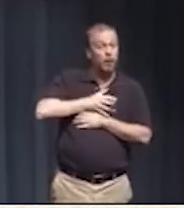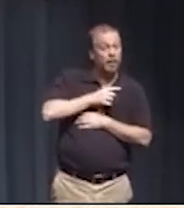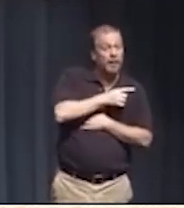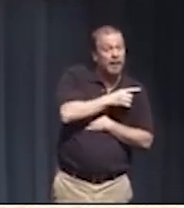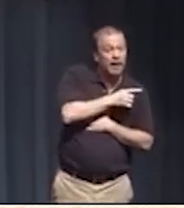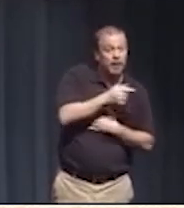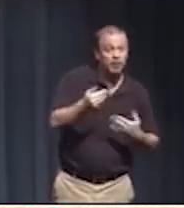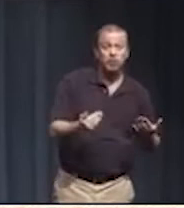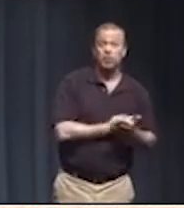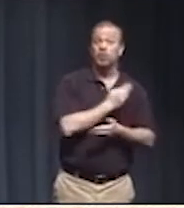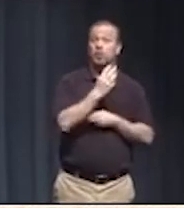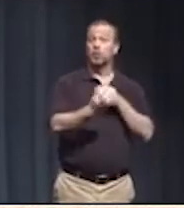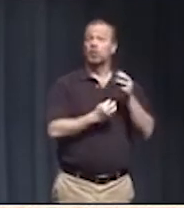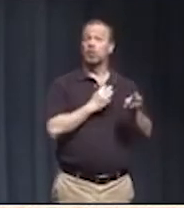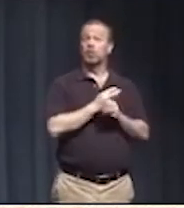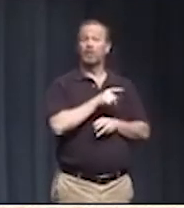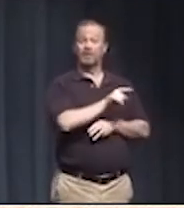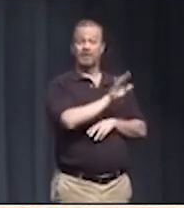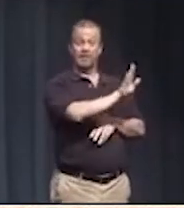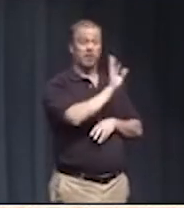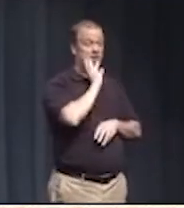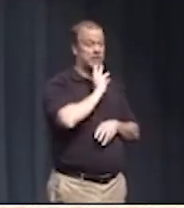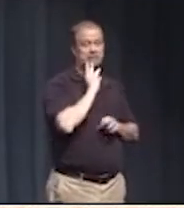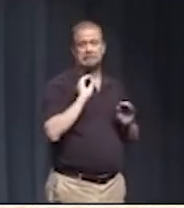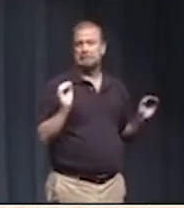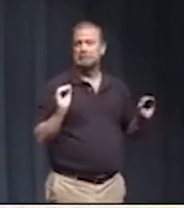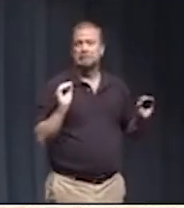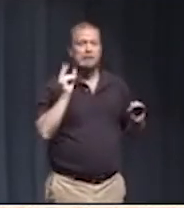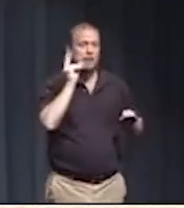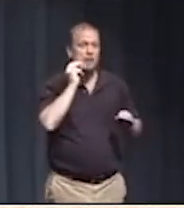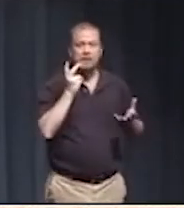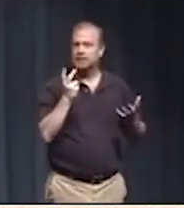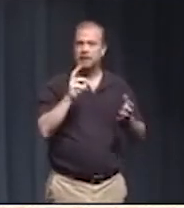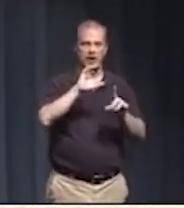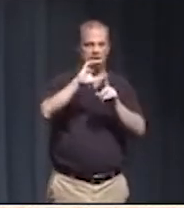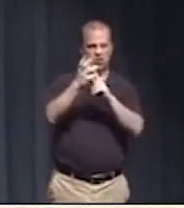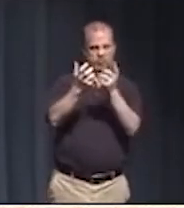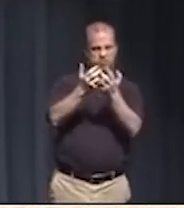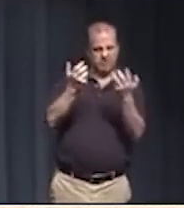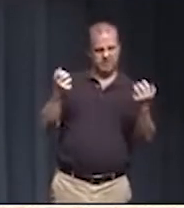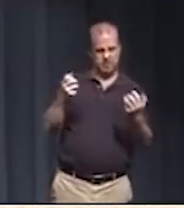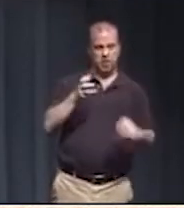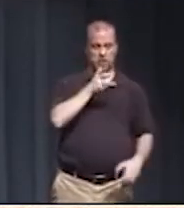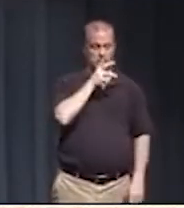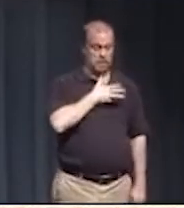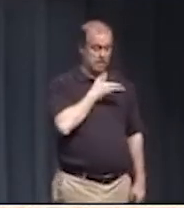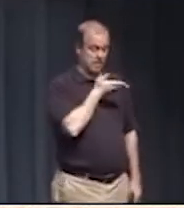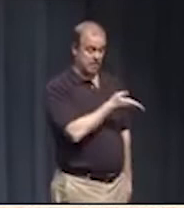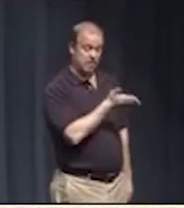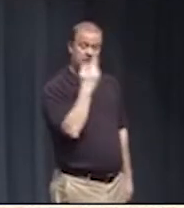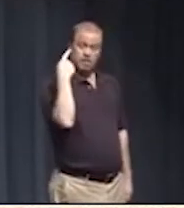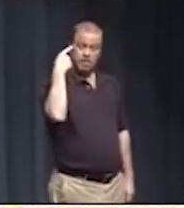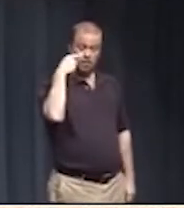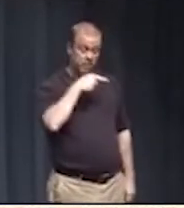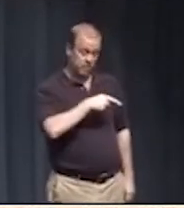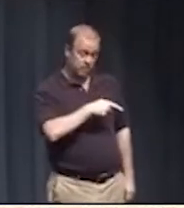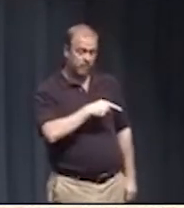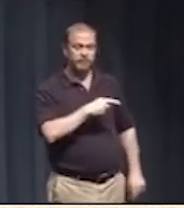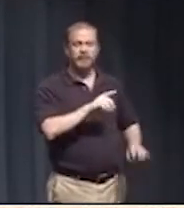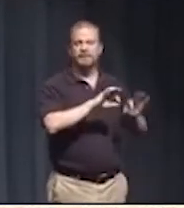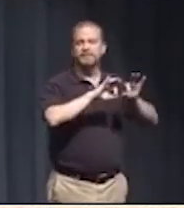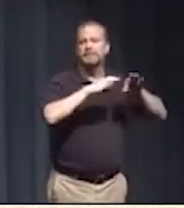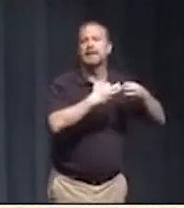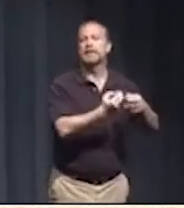New World. Again, cultural separation. Women are there to take care of the